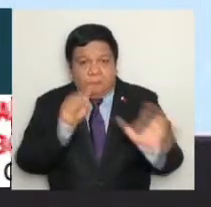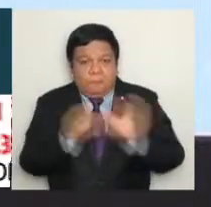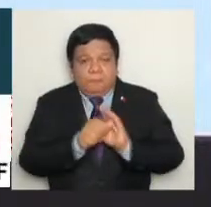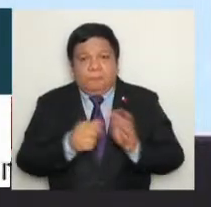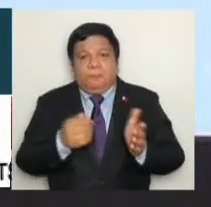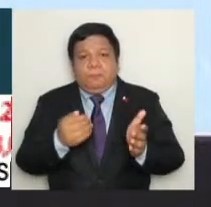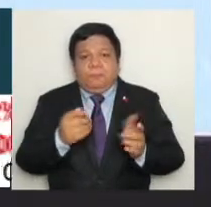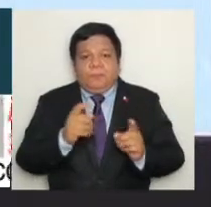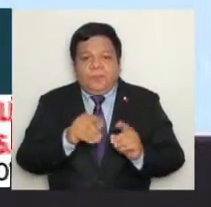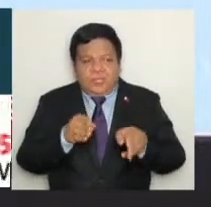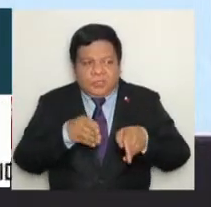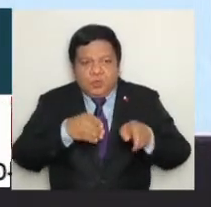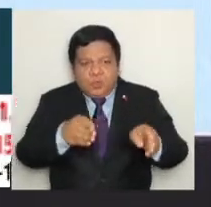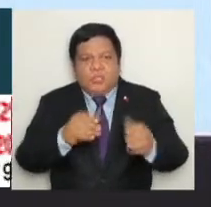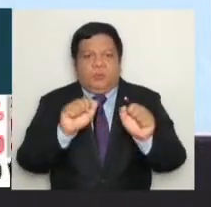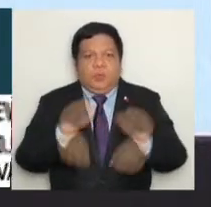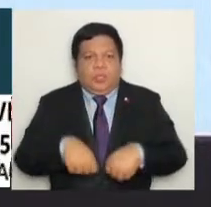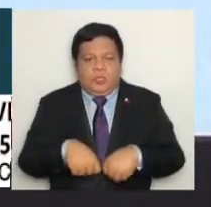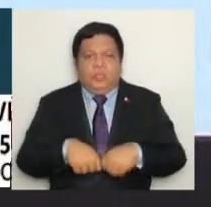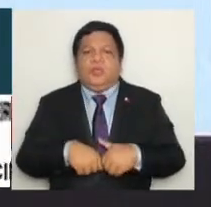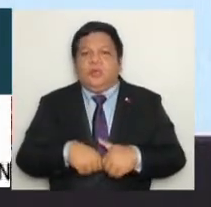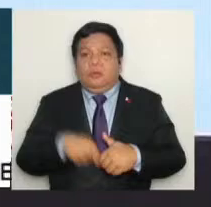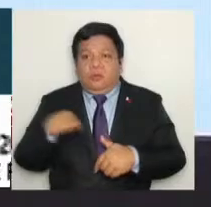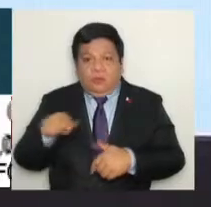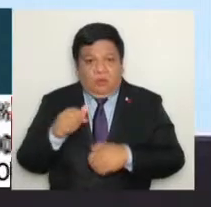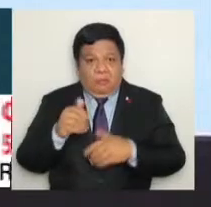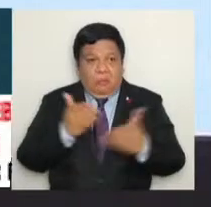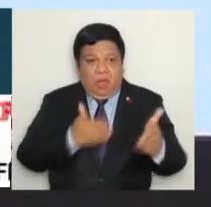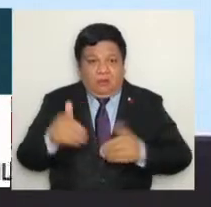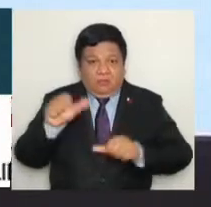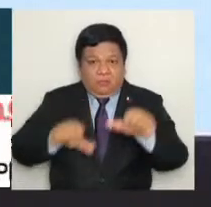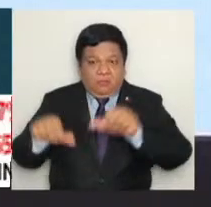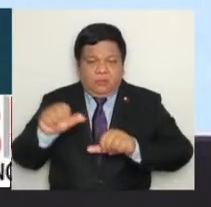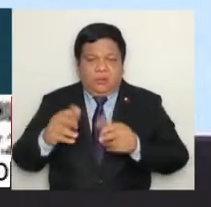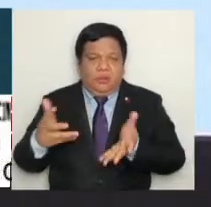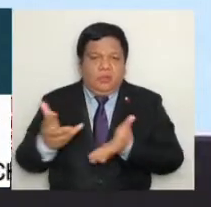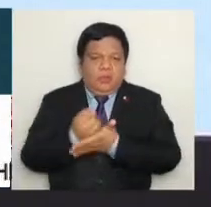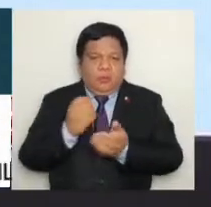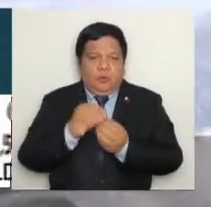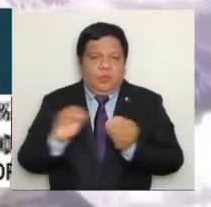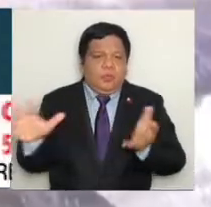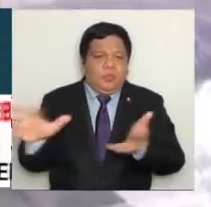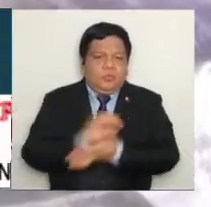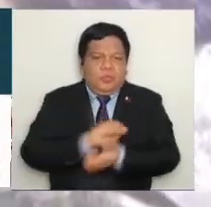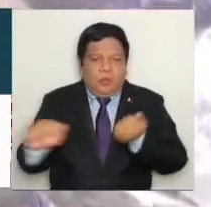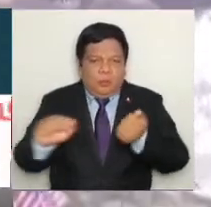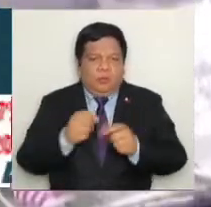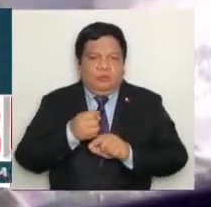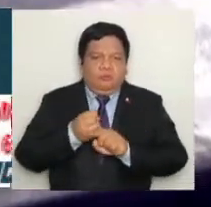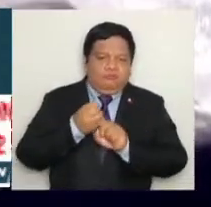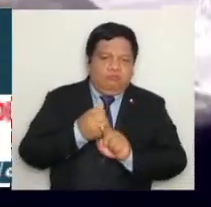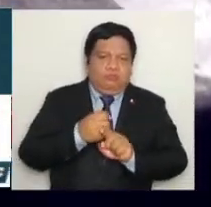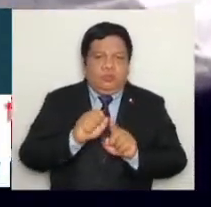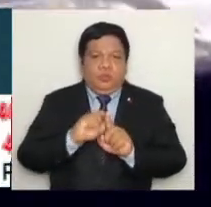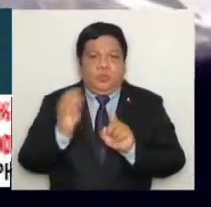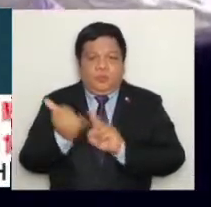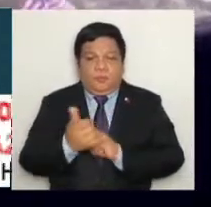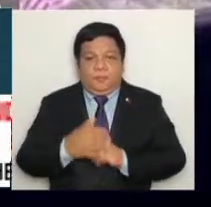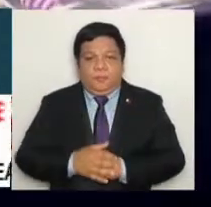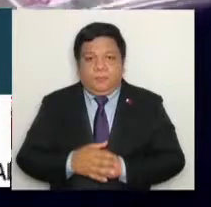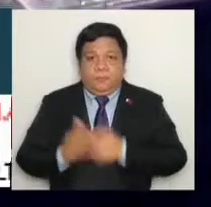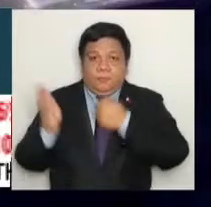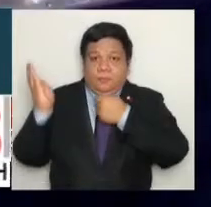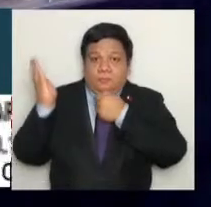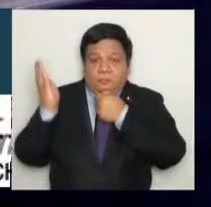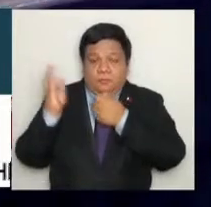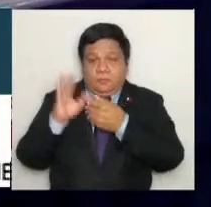street with a view to maximize the damage caused to the society. TATP has been used